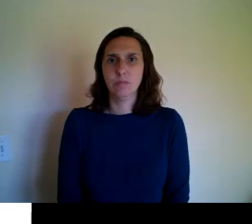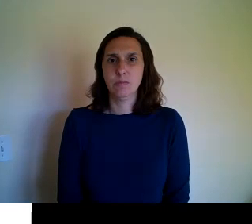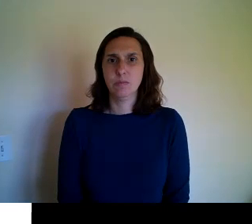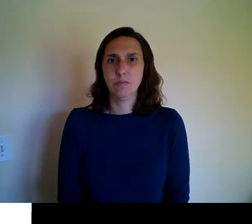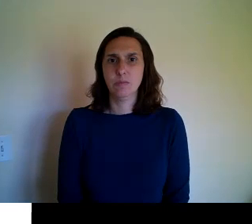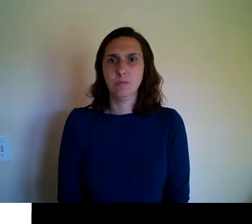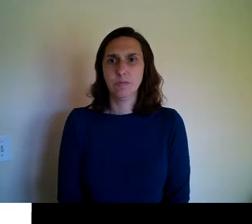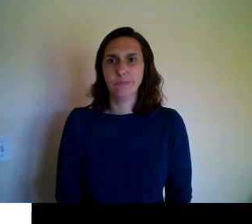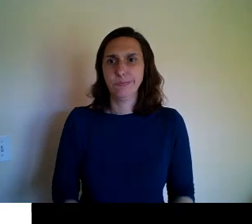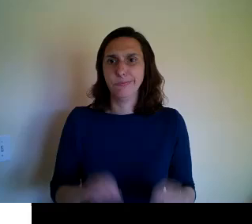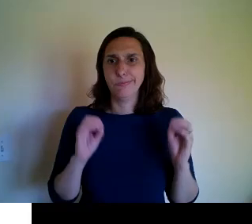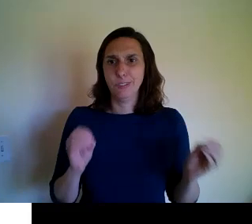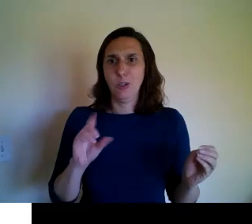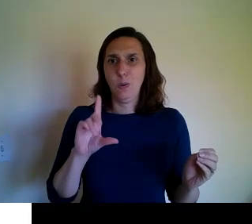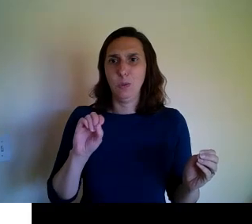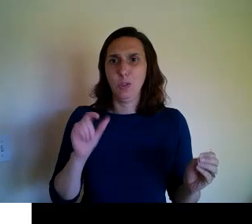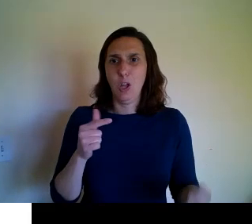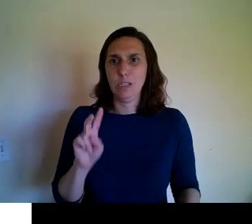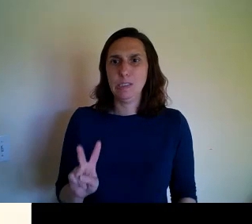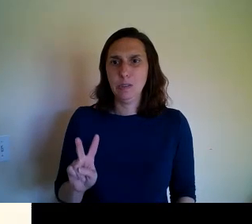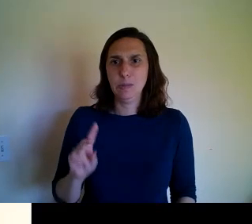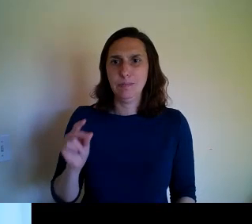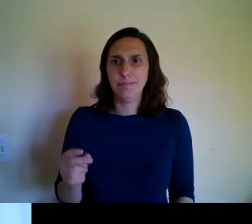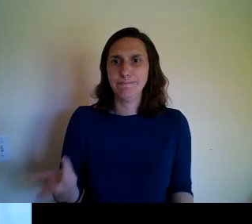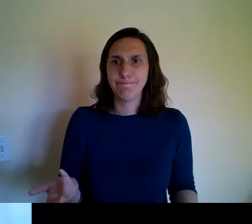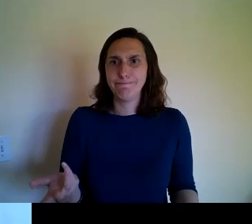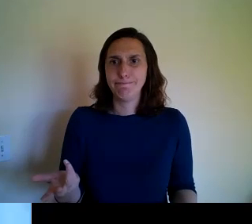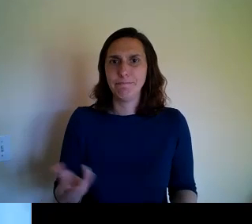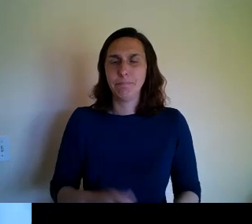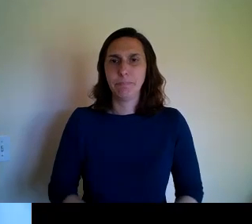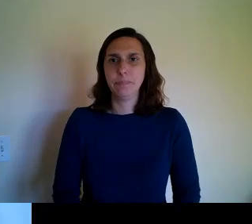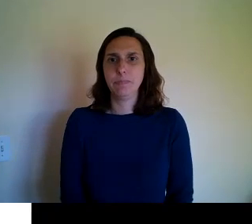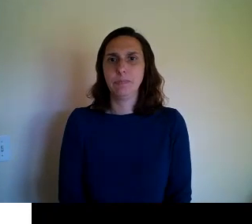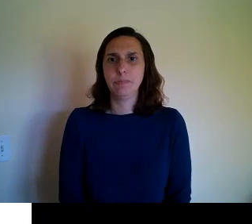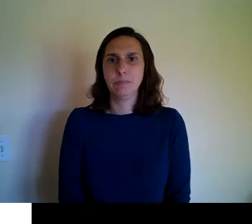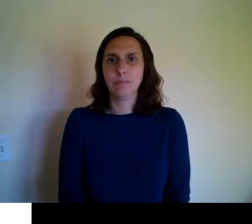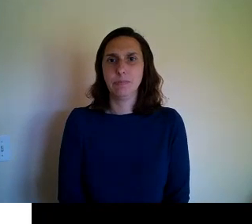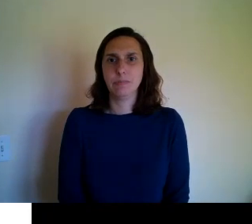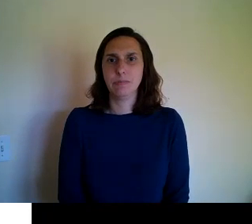No log base 2. So, sorry about this.